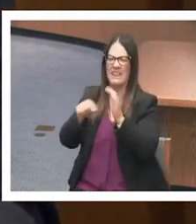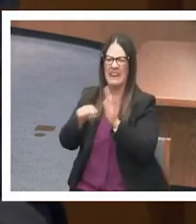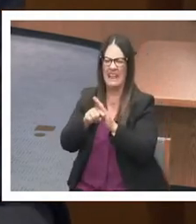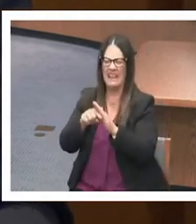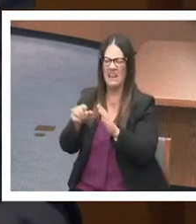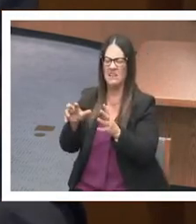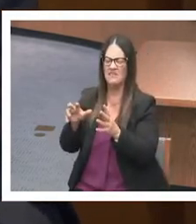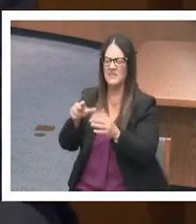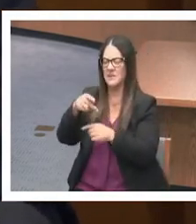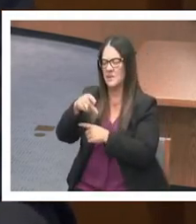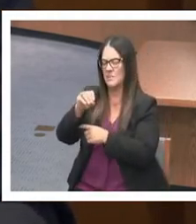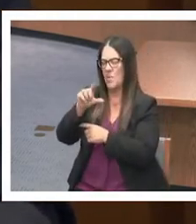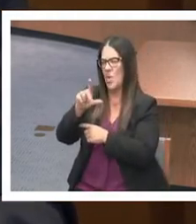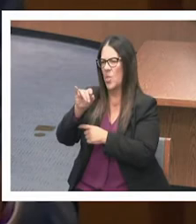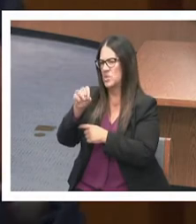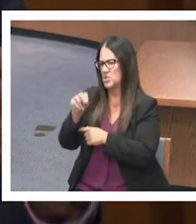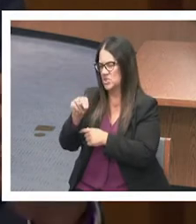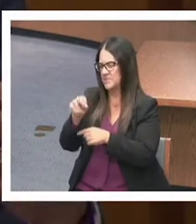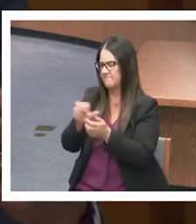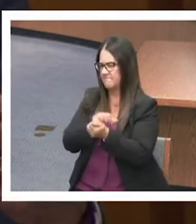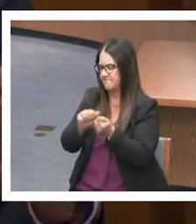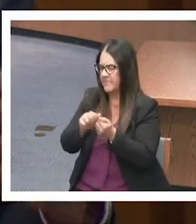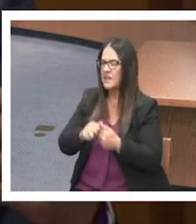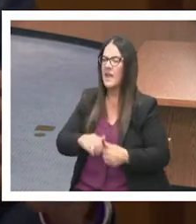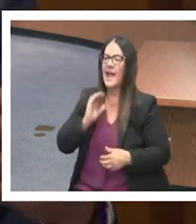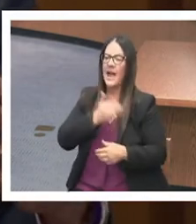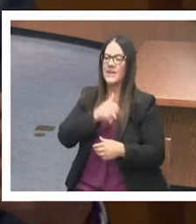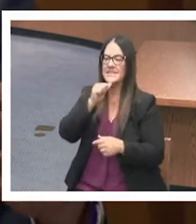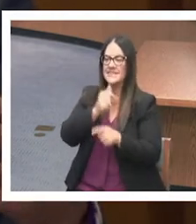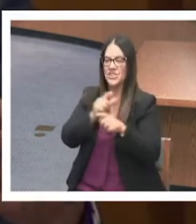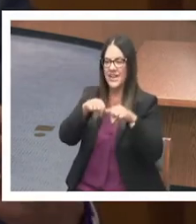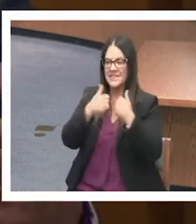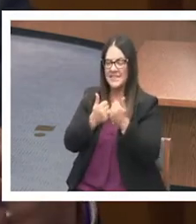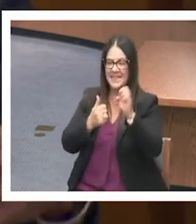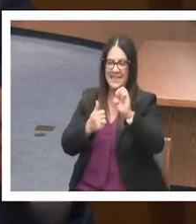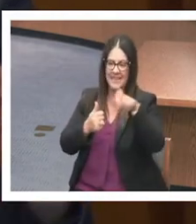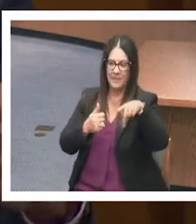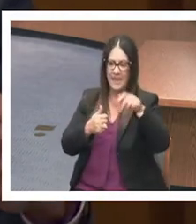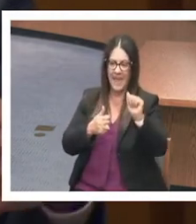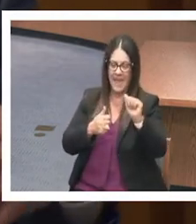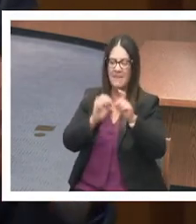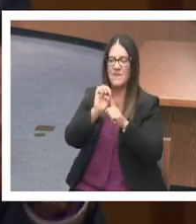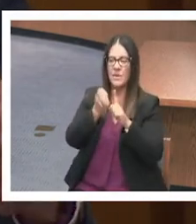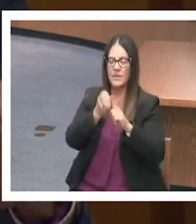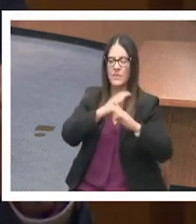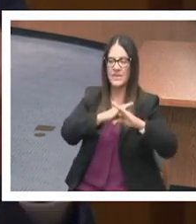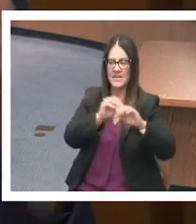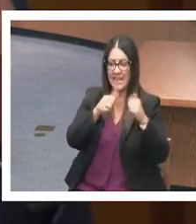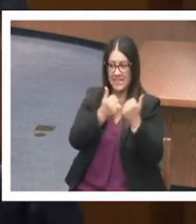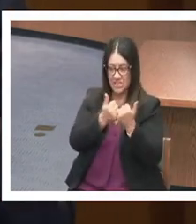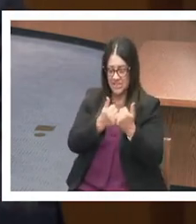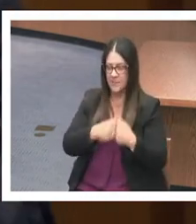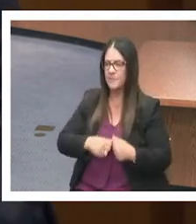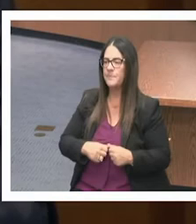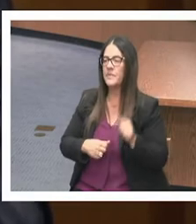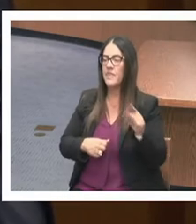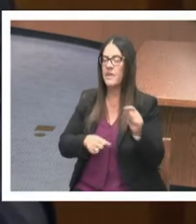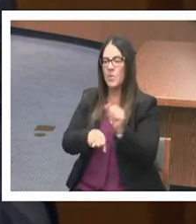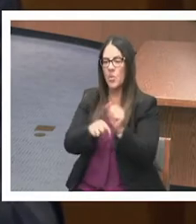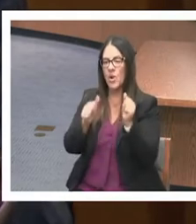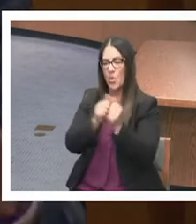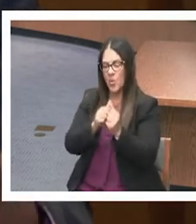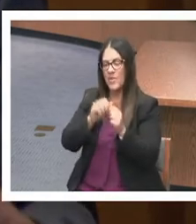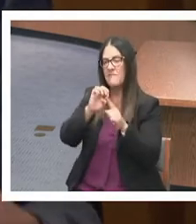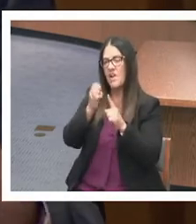impacts. But we haven't done enough. Our sister agency, California Environmental Protection Agency, has had a working environmental